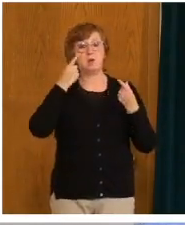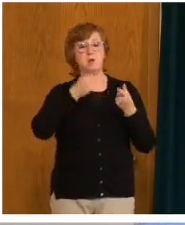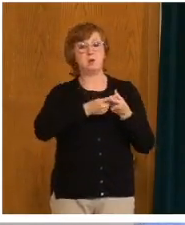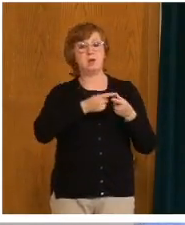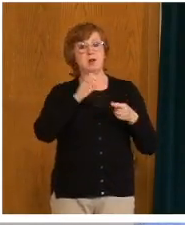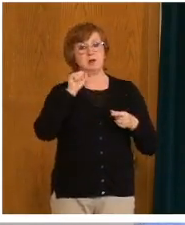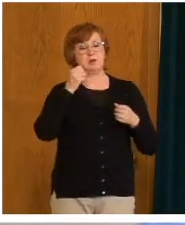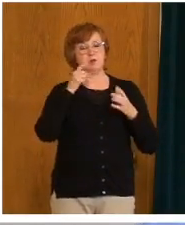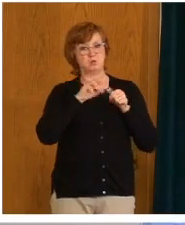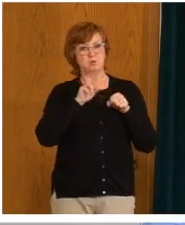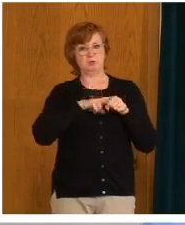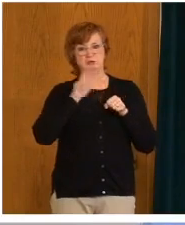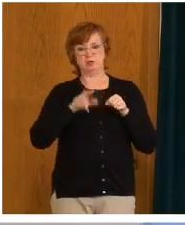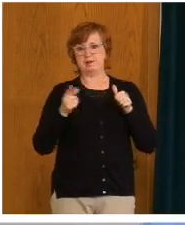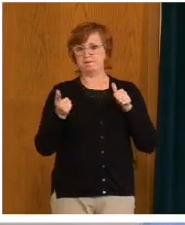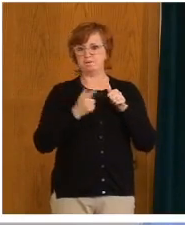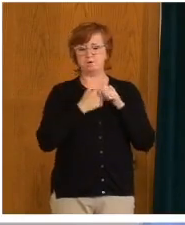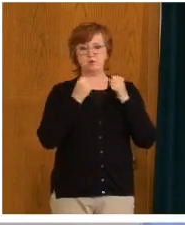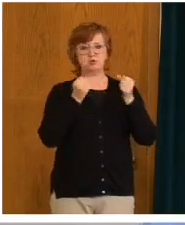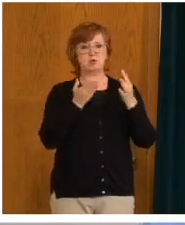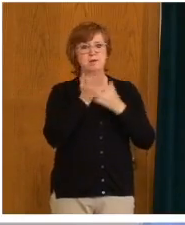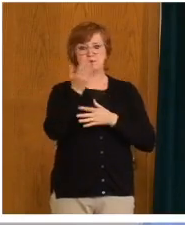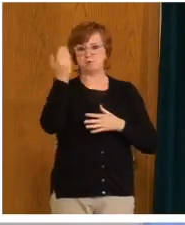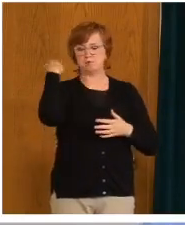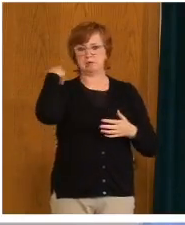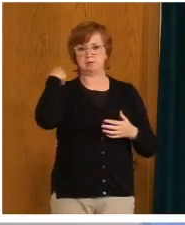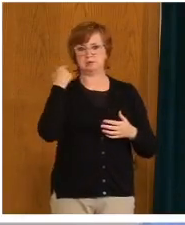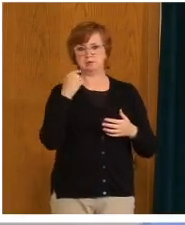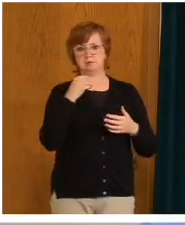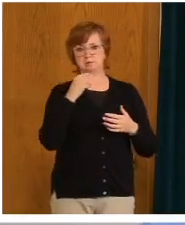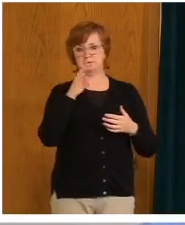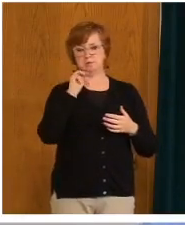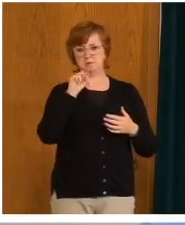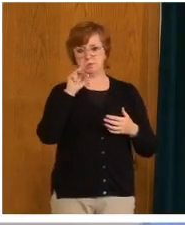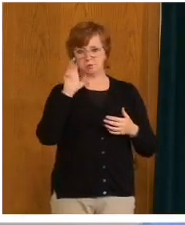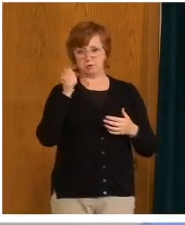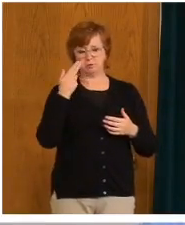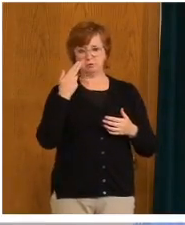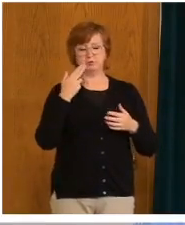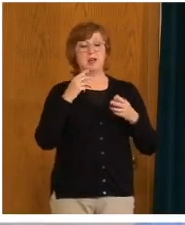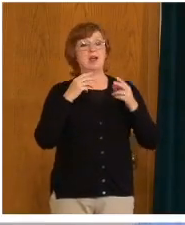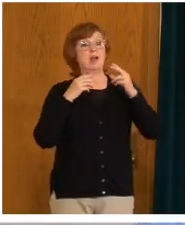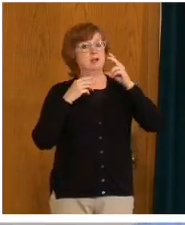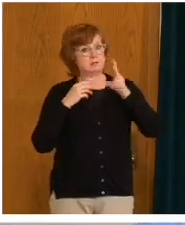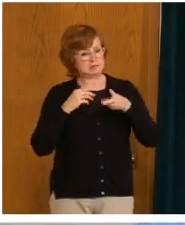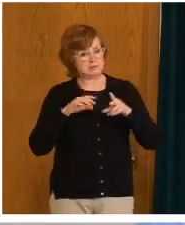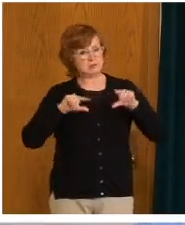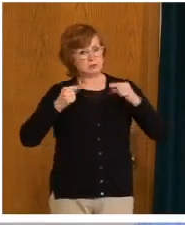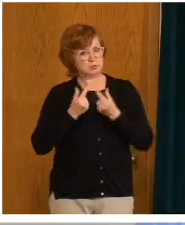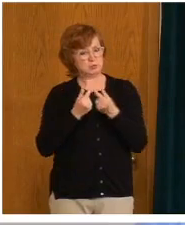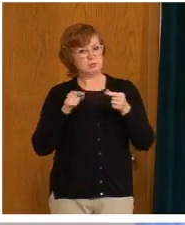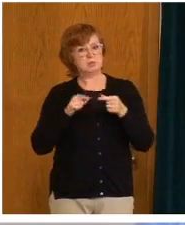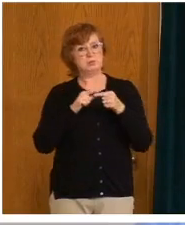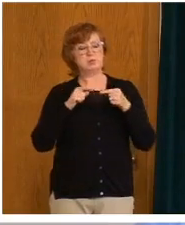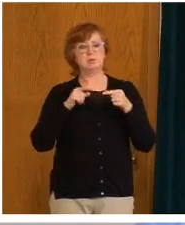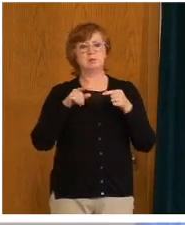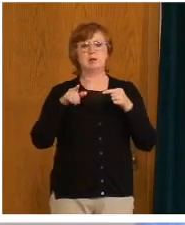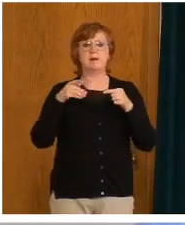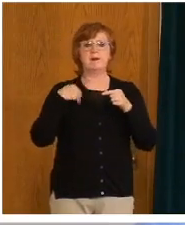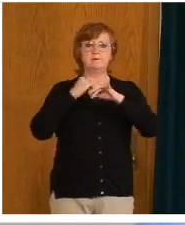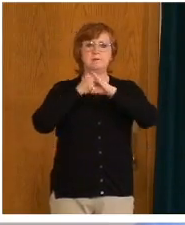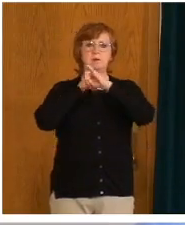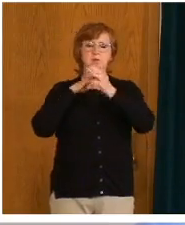are opening up AstraZeneca second doses to some immunocompromised and vulnerable individuals that have been